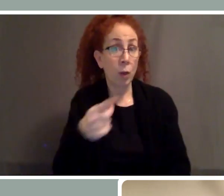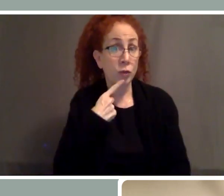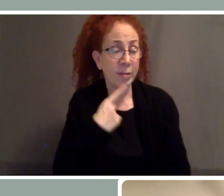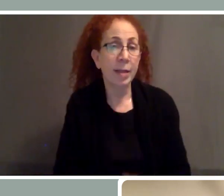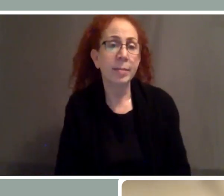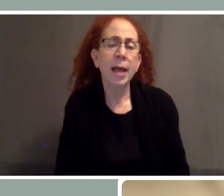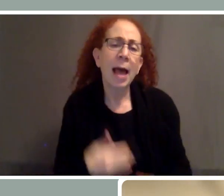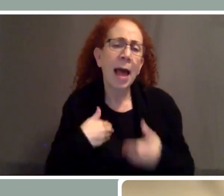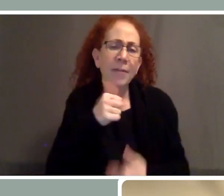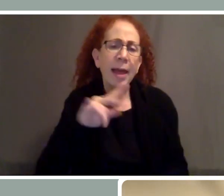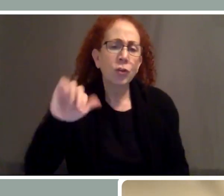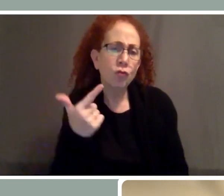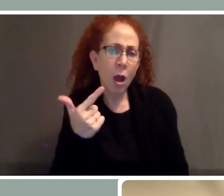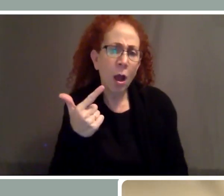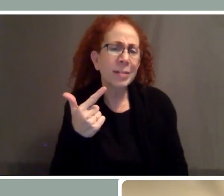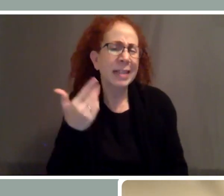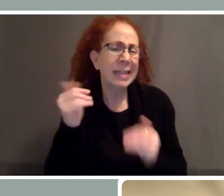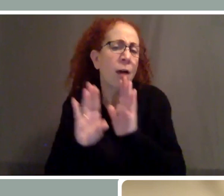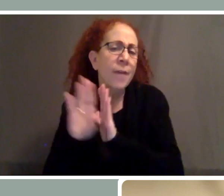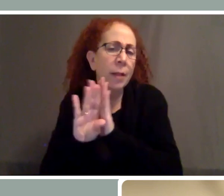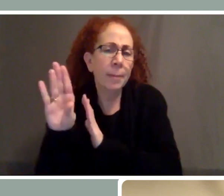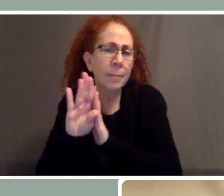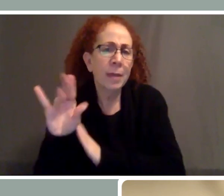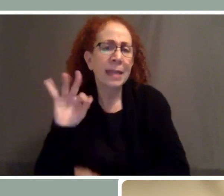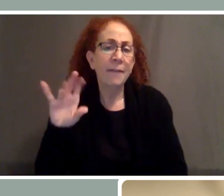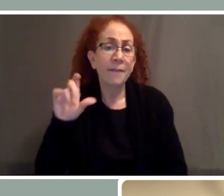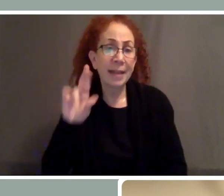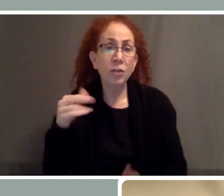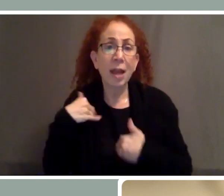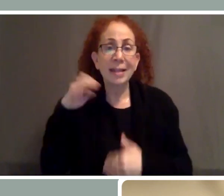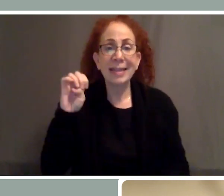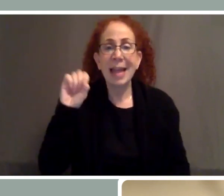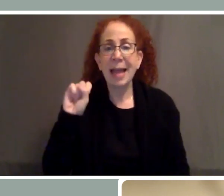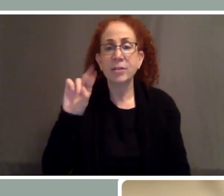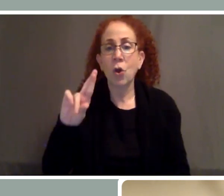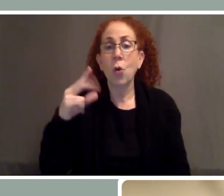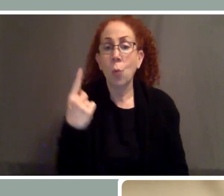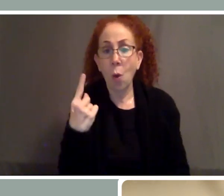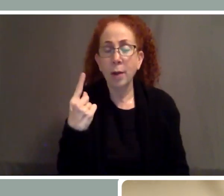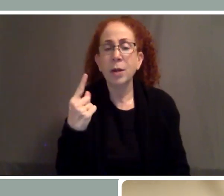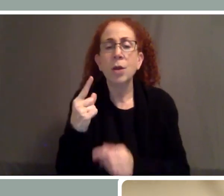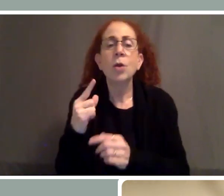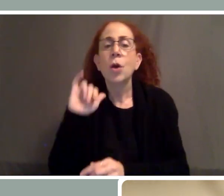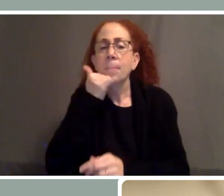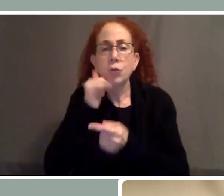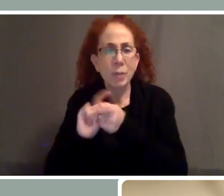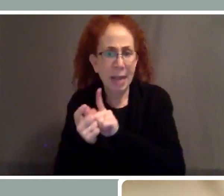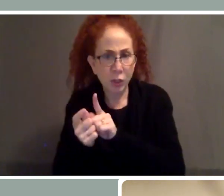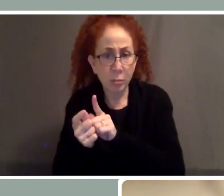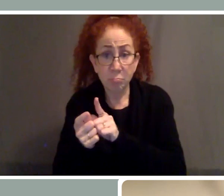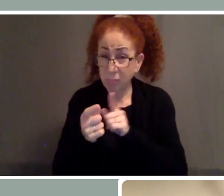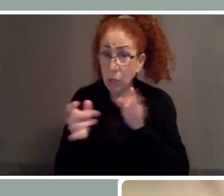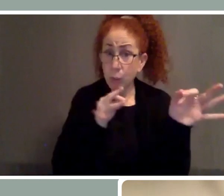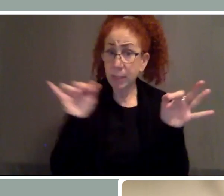are drugs being developed for people whose cancers have an ESR1 mutation. Can you explain what that is